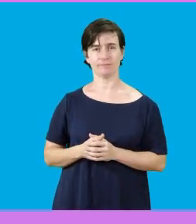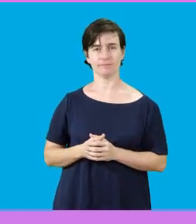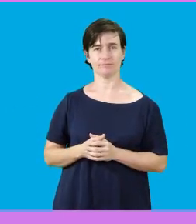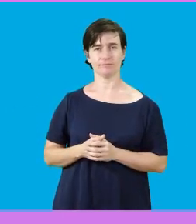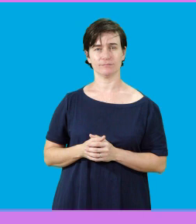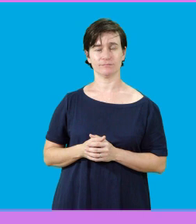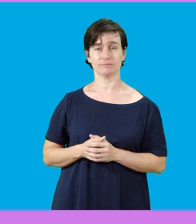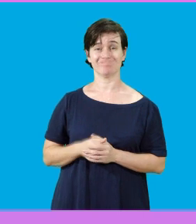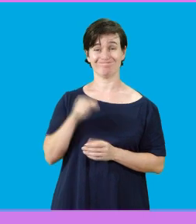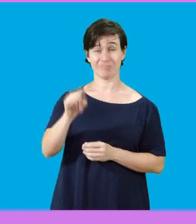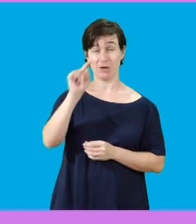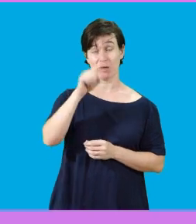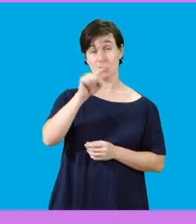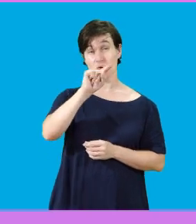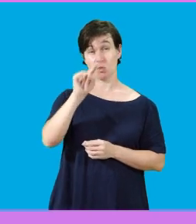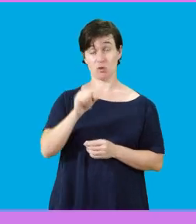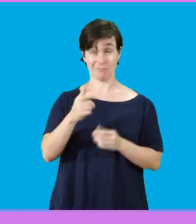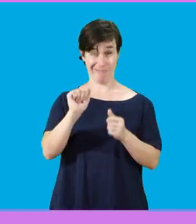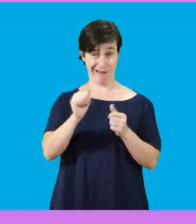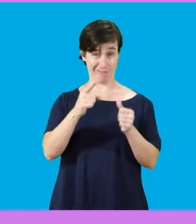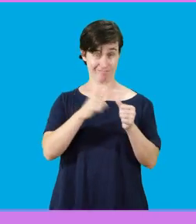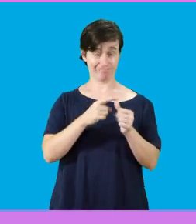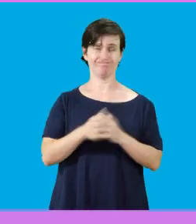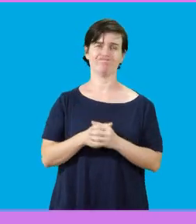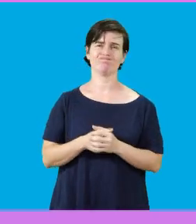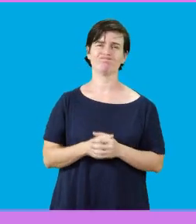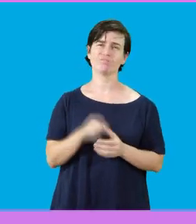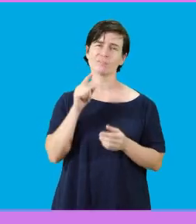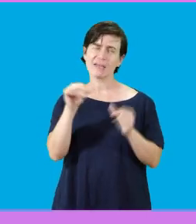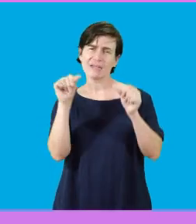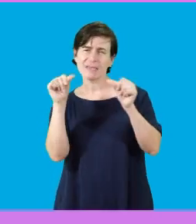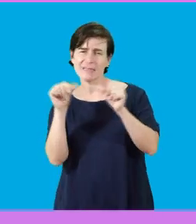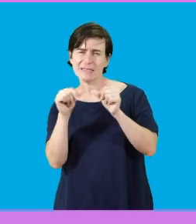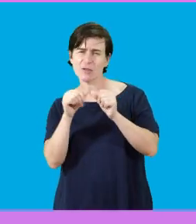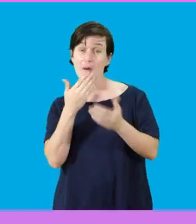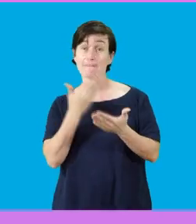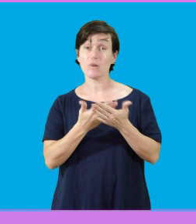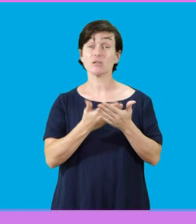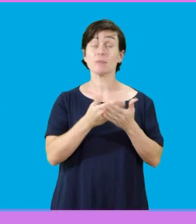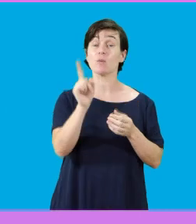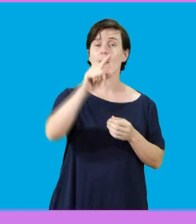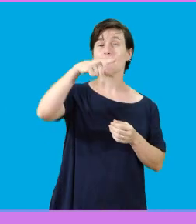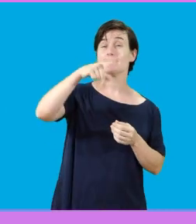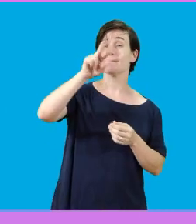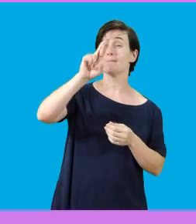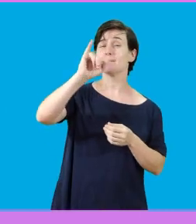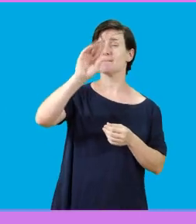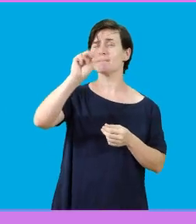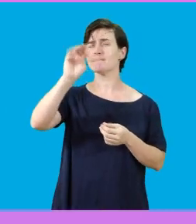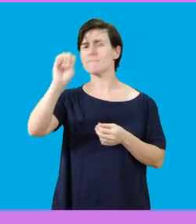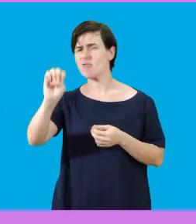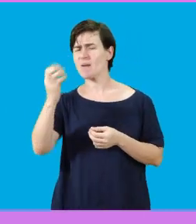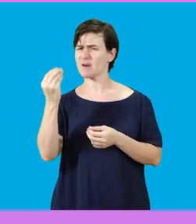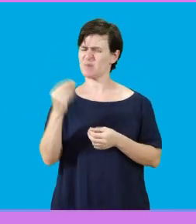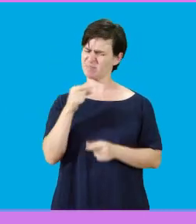a 6. Then question A says, determine the probability of a prime number. What is a prime number? A prime number is a number